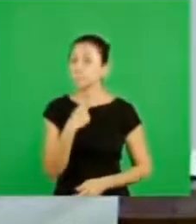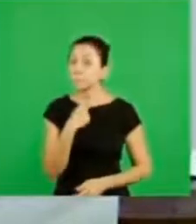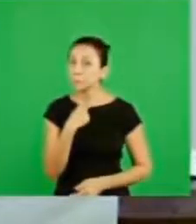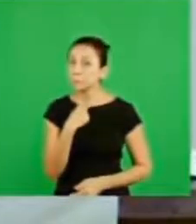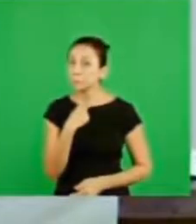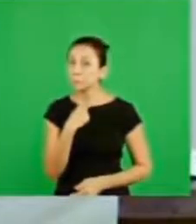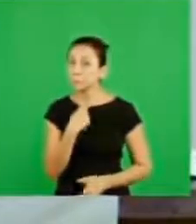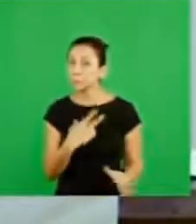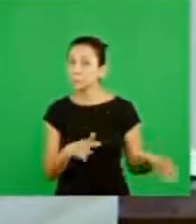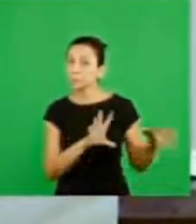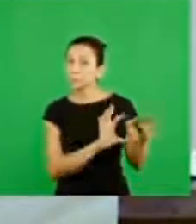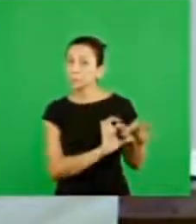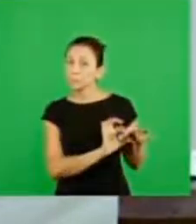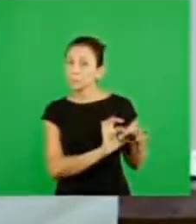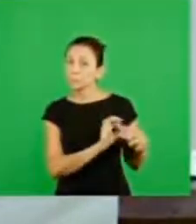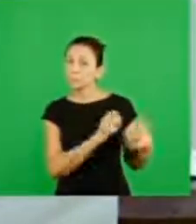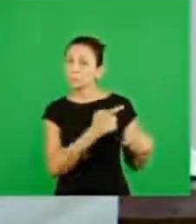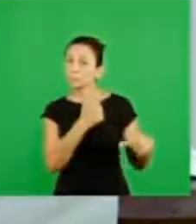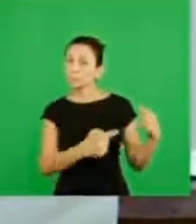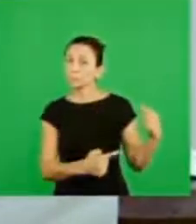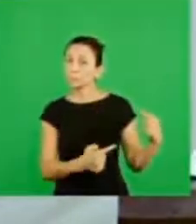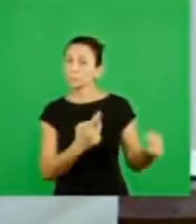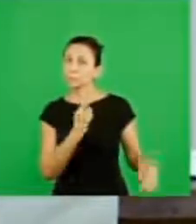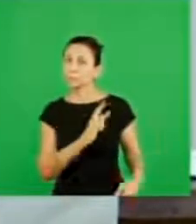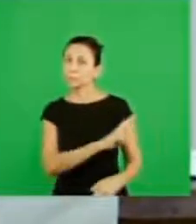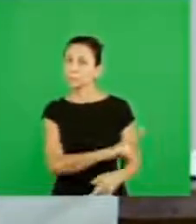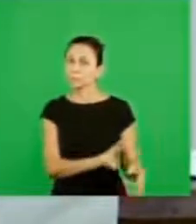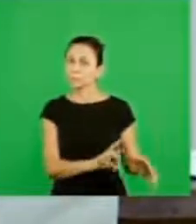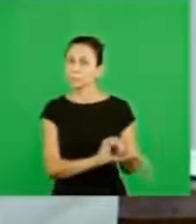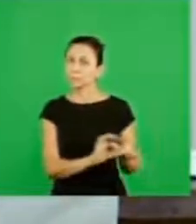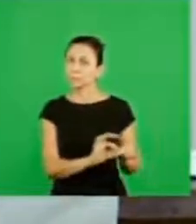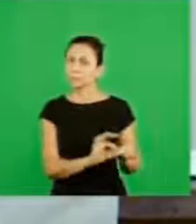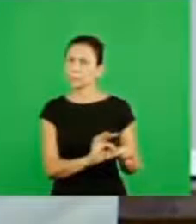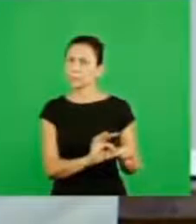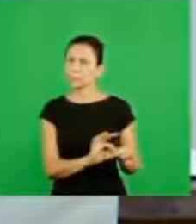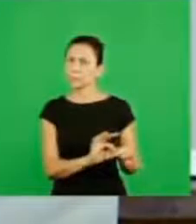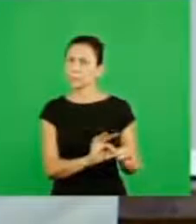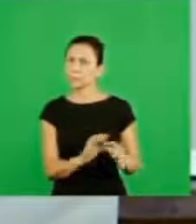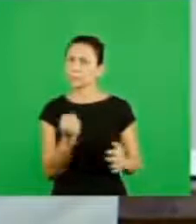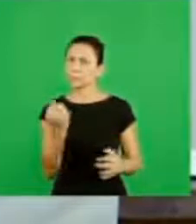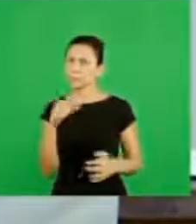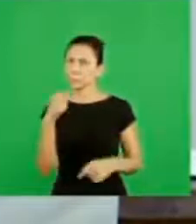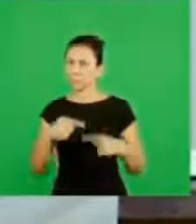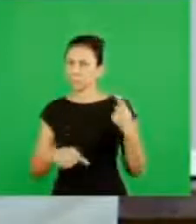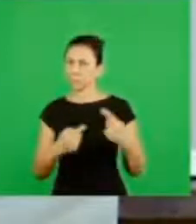this respect. But one thing happens is you can't unite something with another.